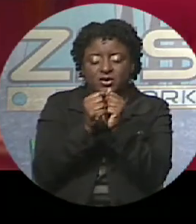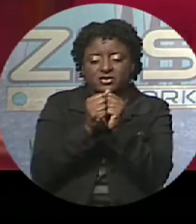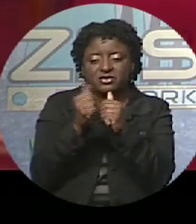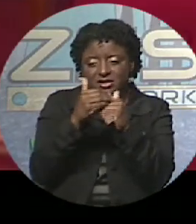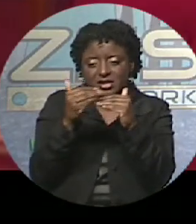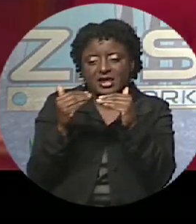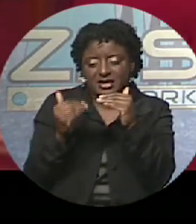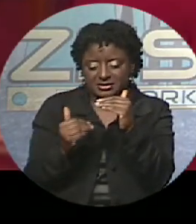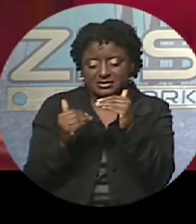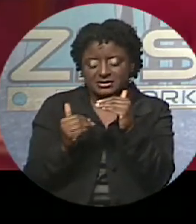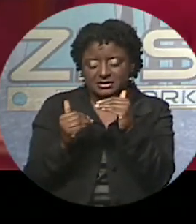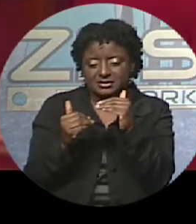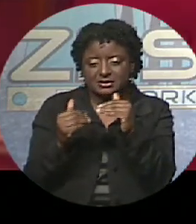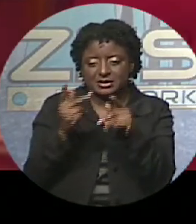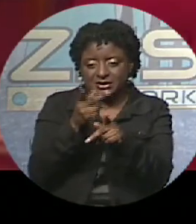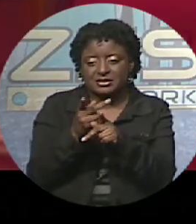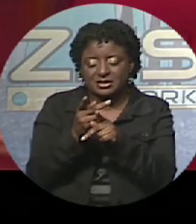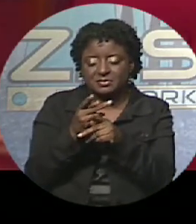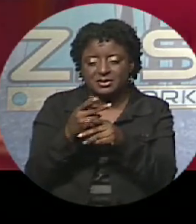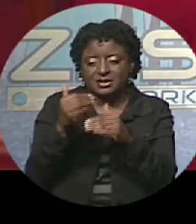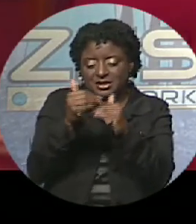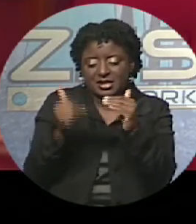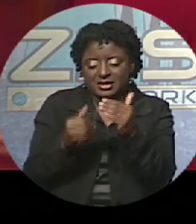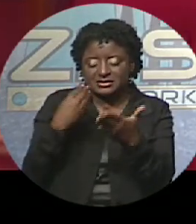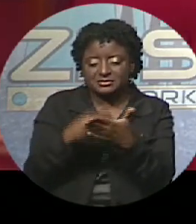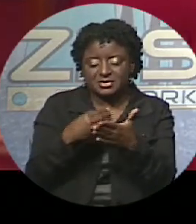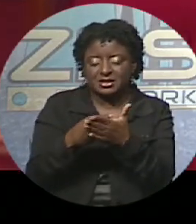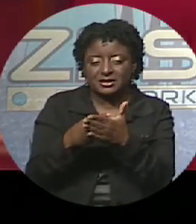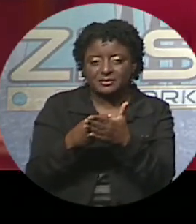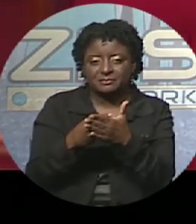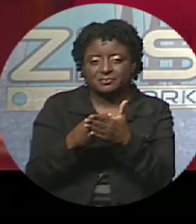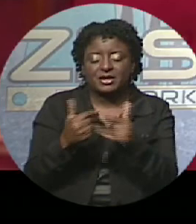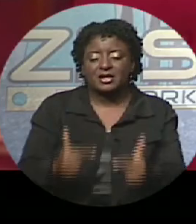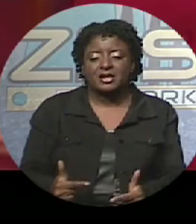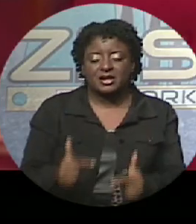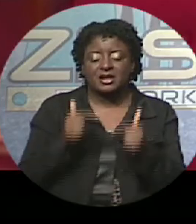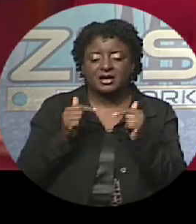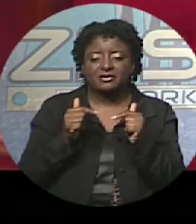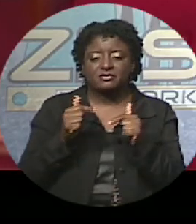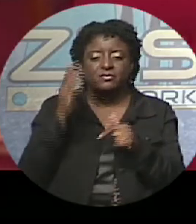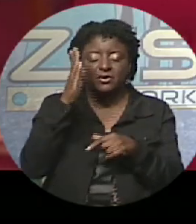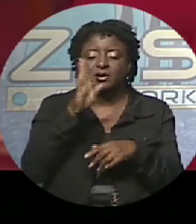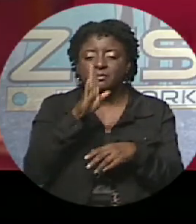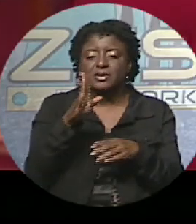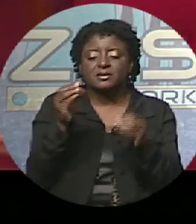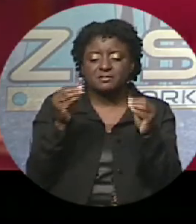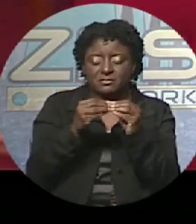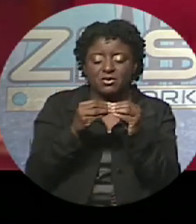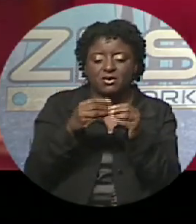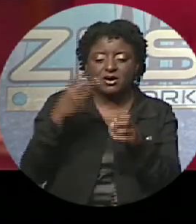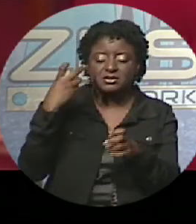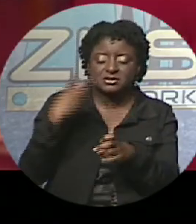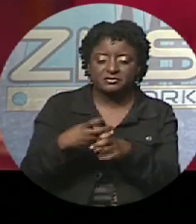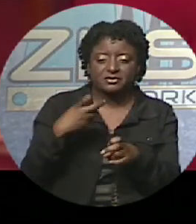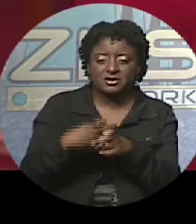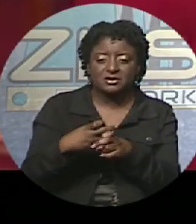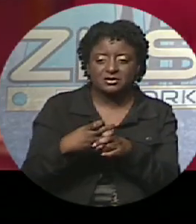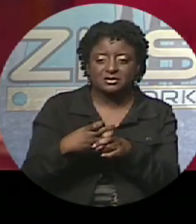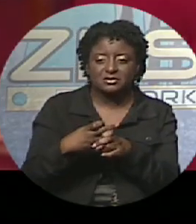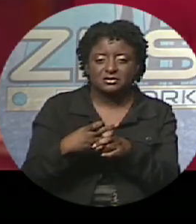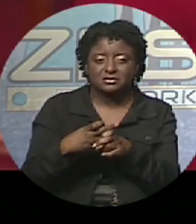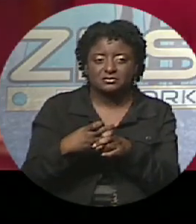their pockets. Life will be more difficult. Things will be more